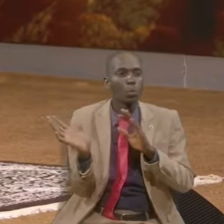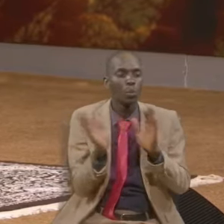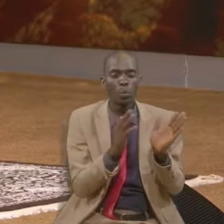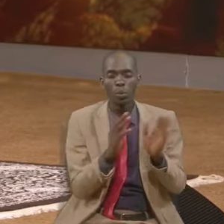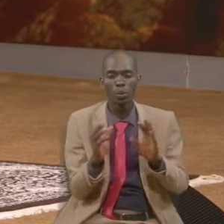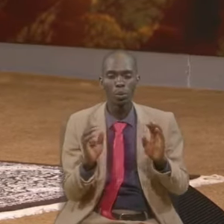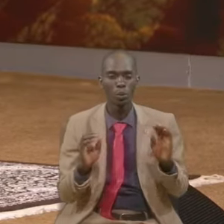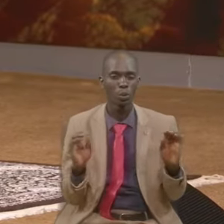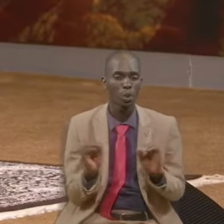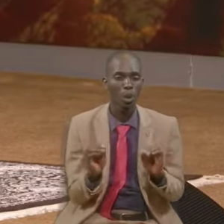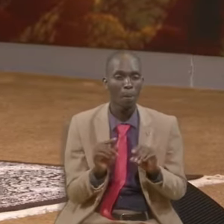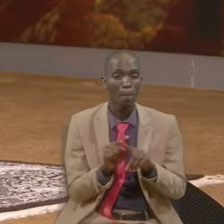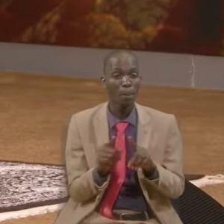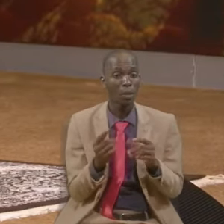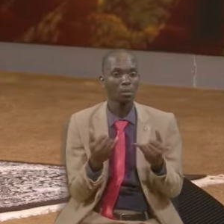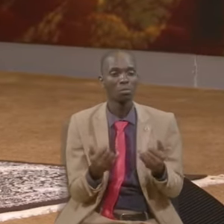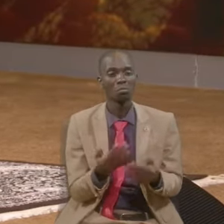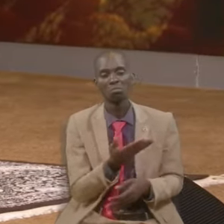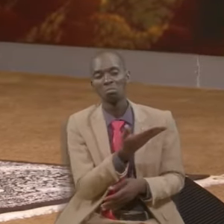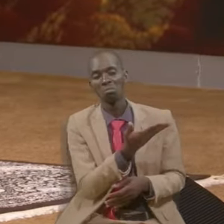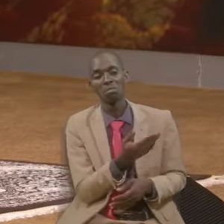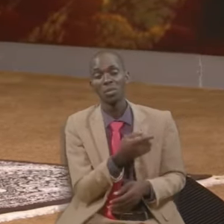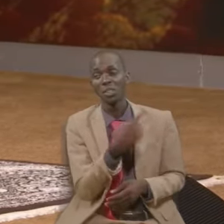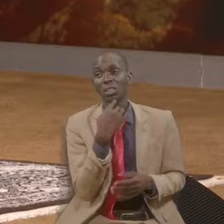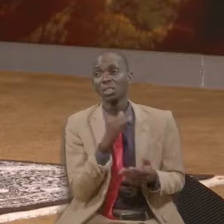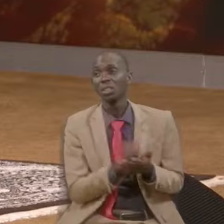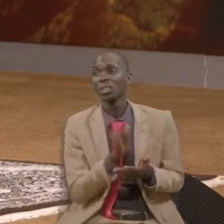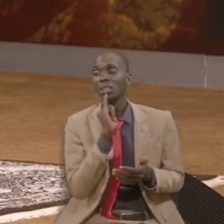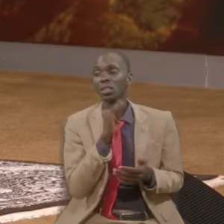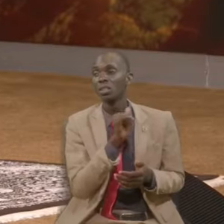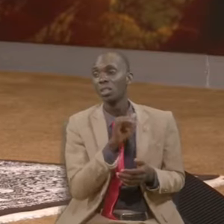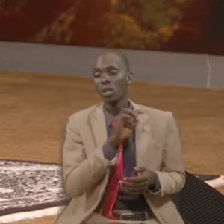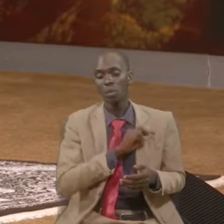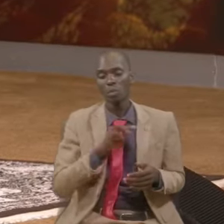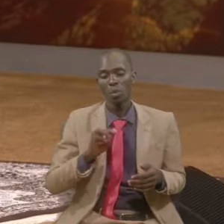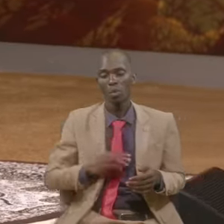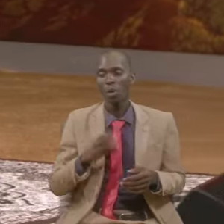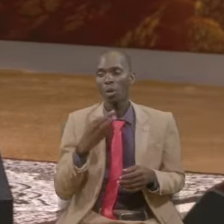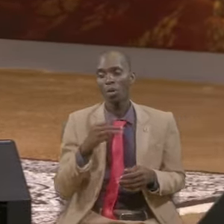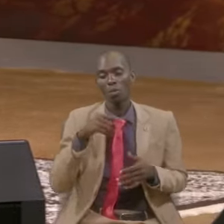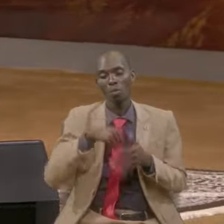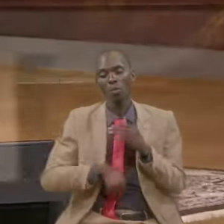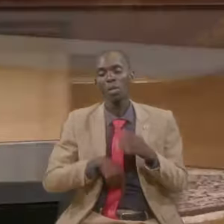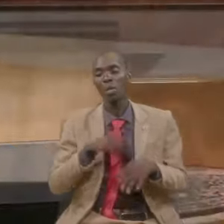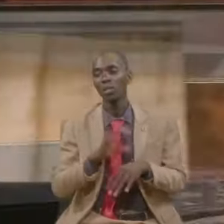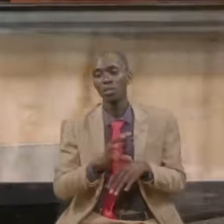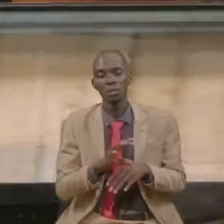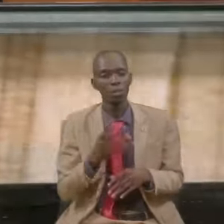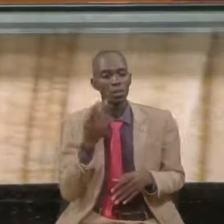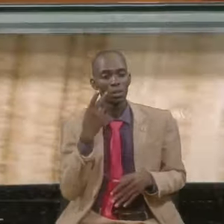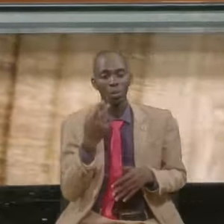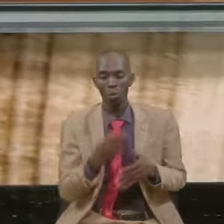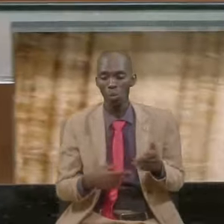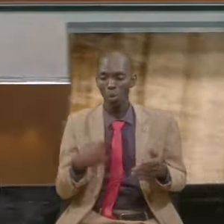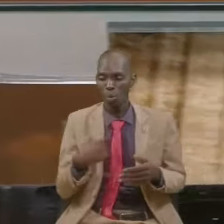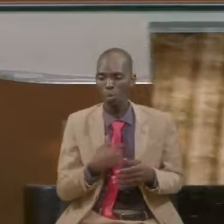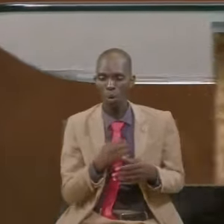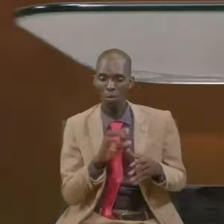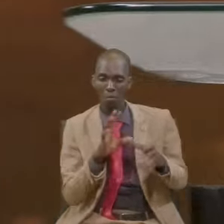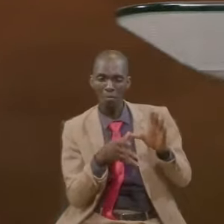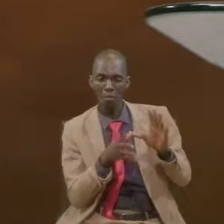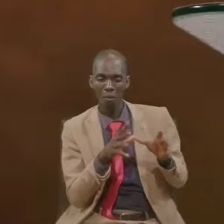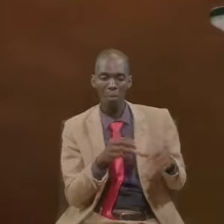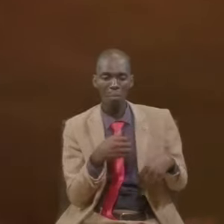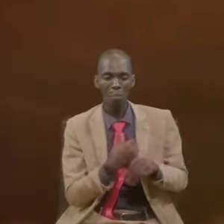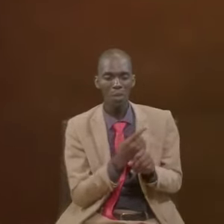But look at him. He says it's deeper life. And look at what will make him to do. Look at how will make